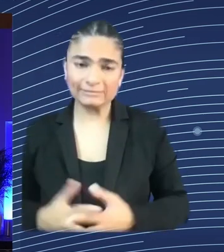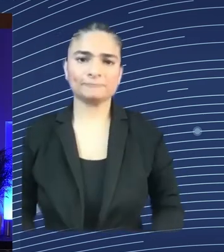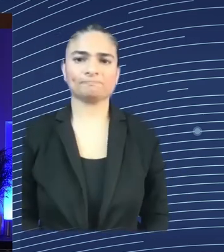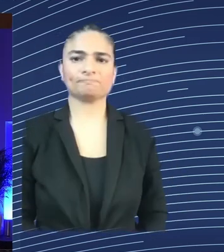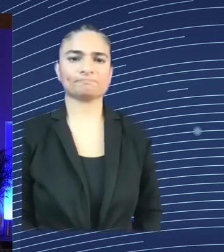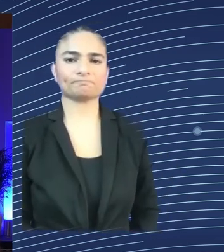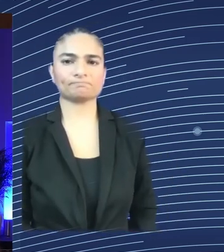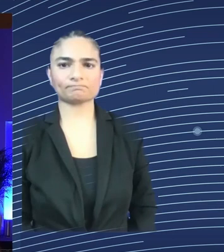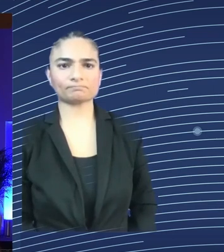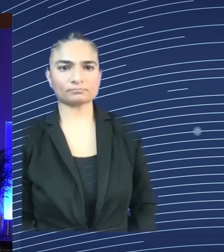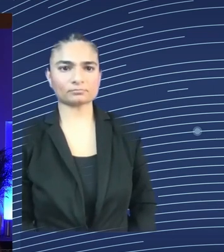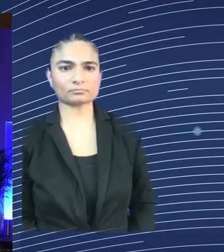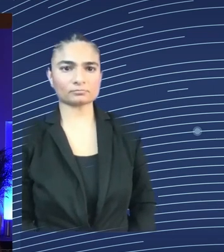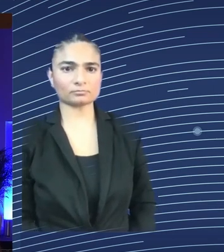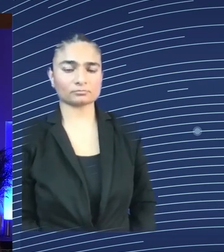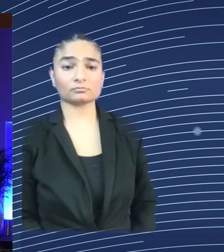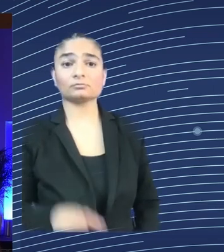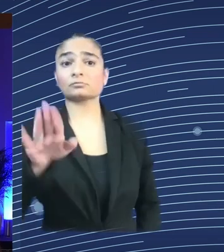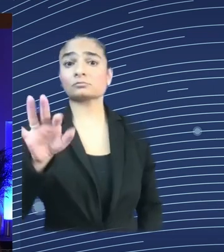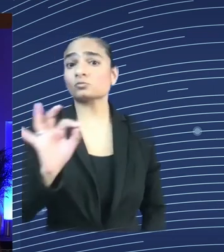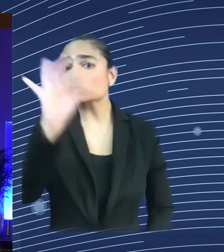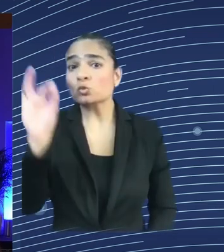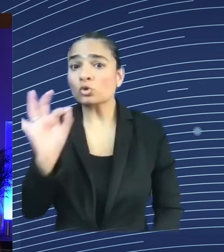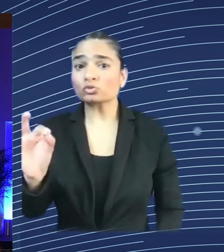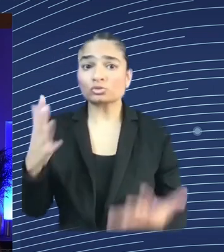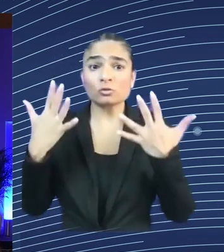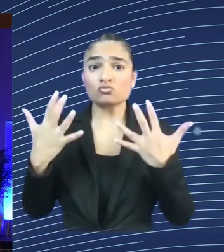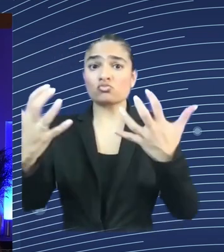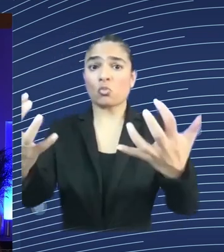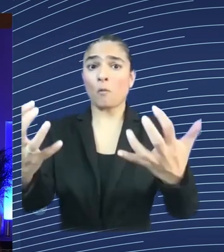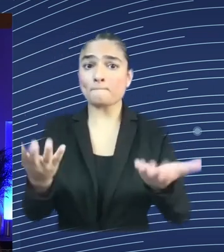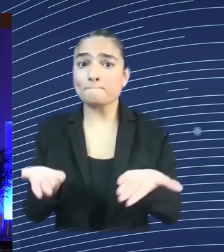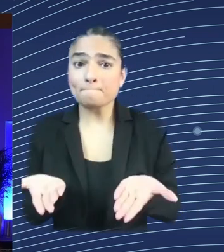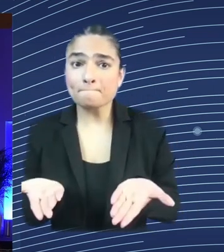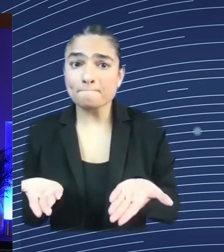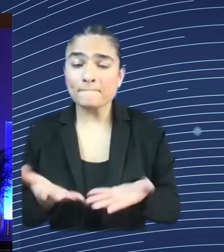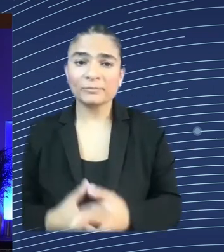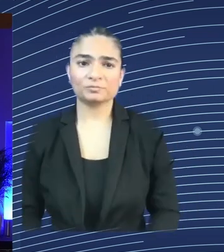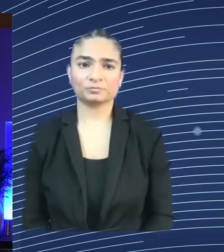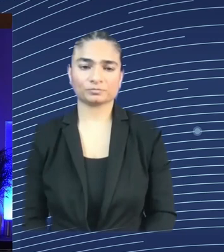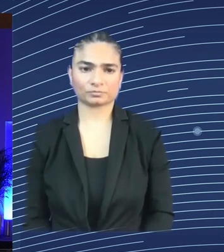There's a question. Yes, can we have a microphone go to this corner?